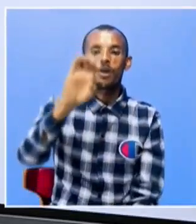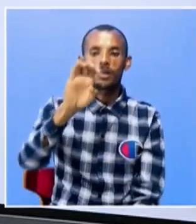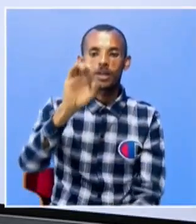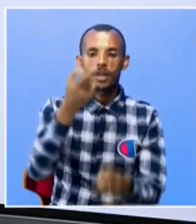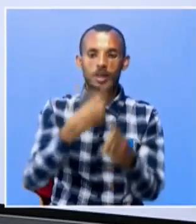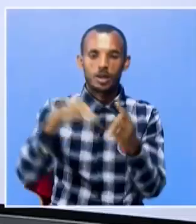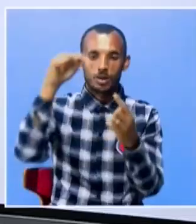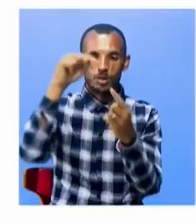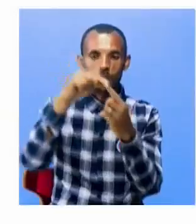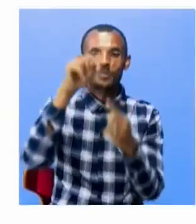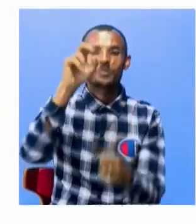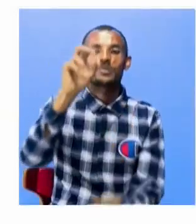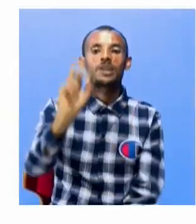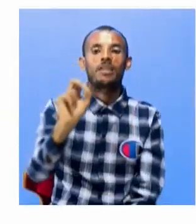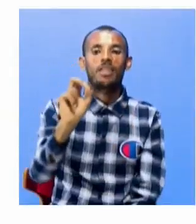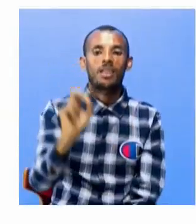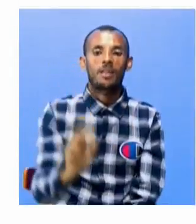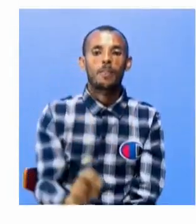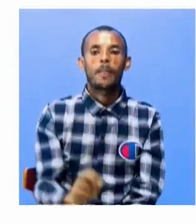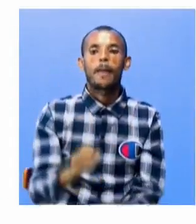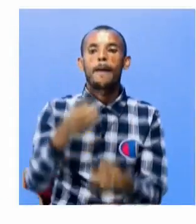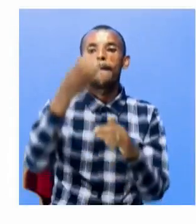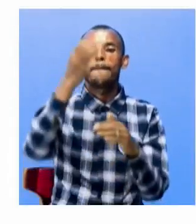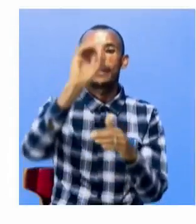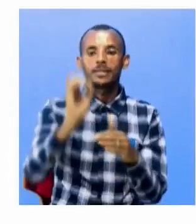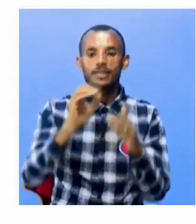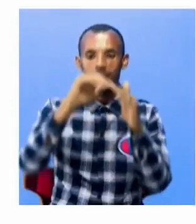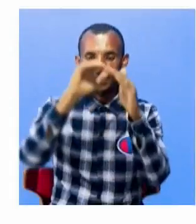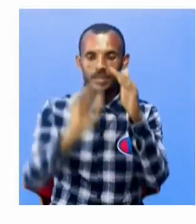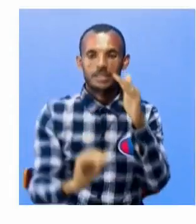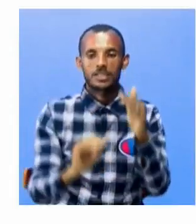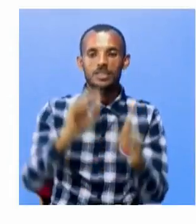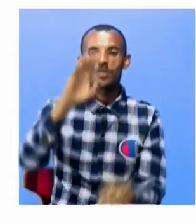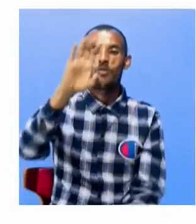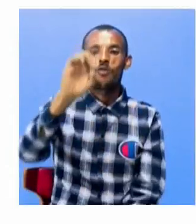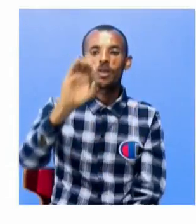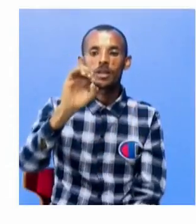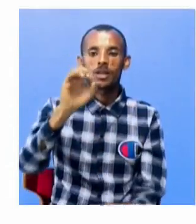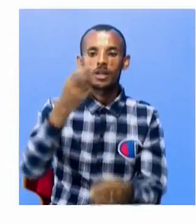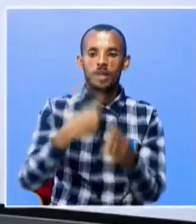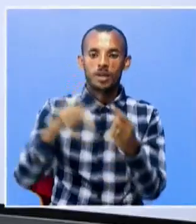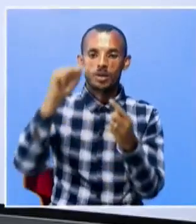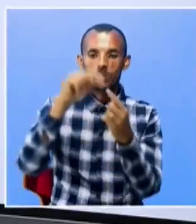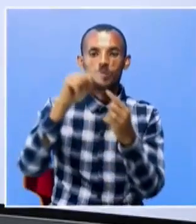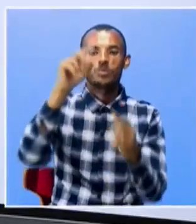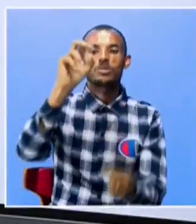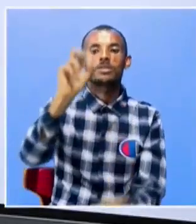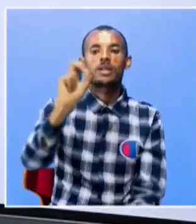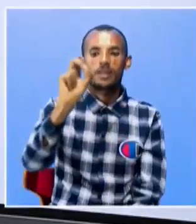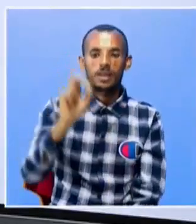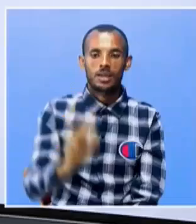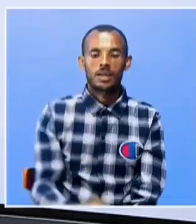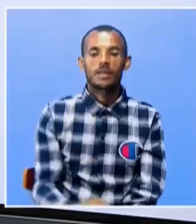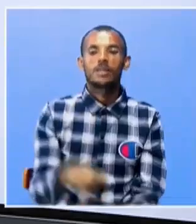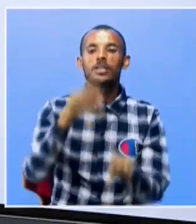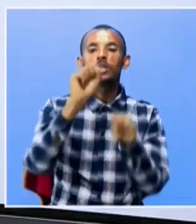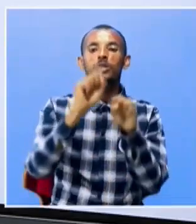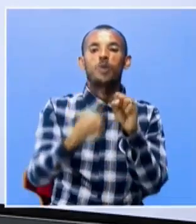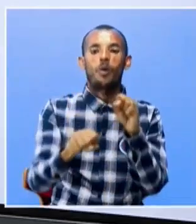30. Percent decrease from 40 to 30.